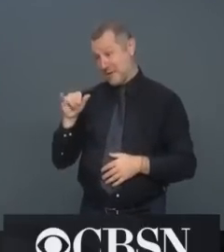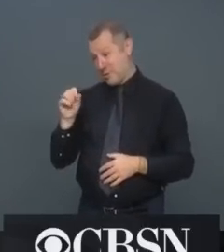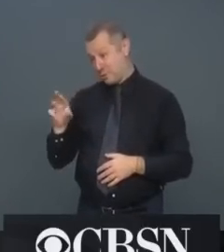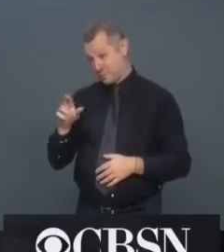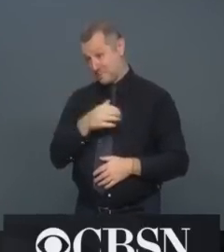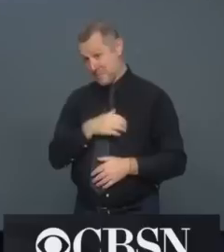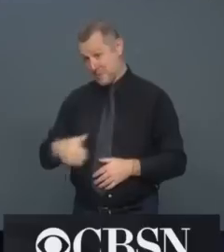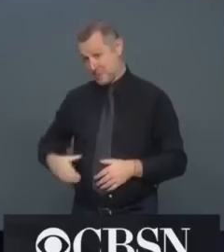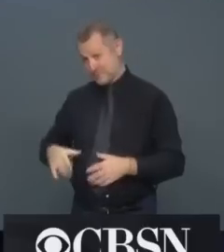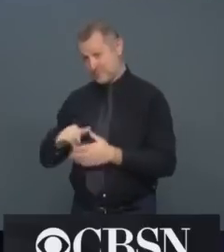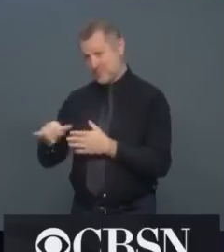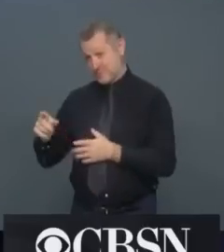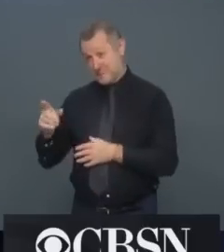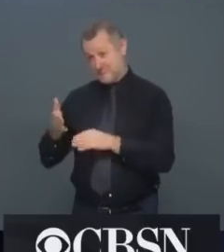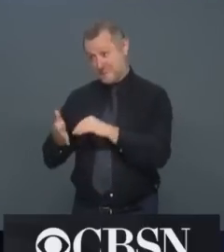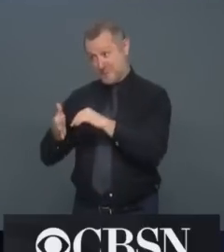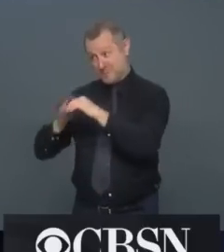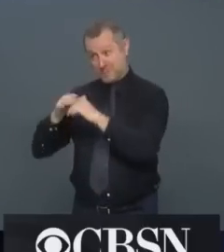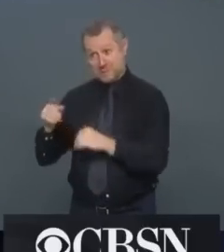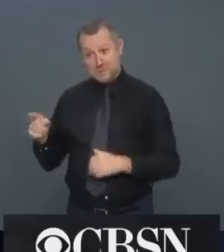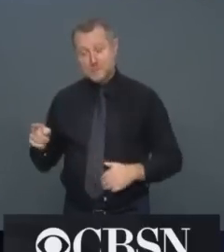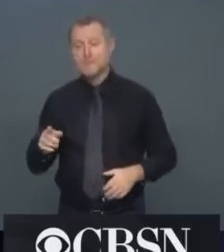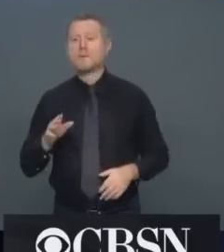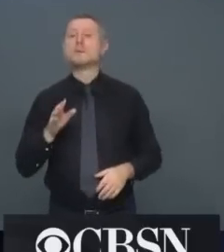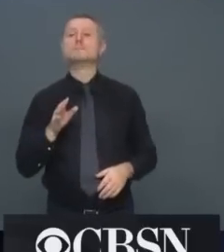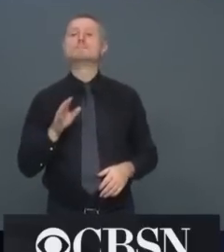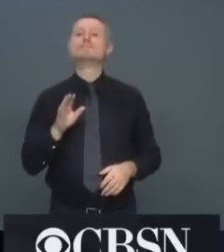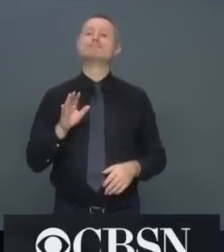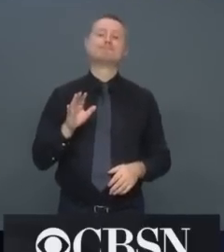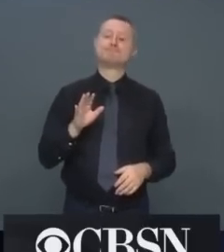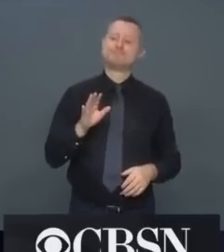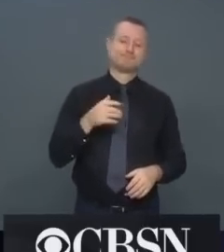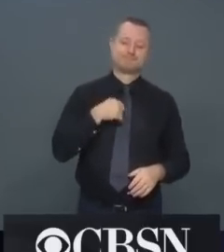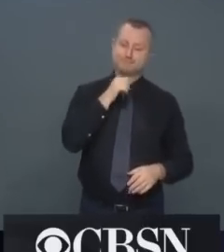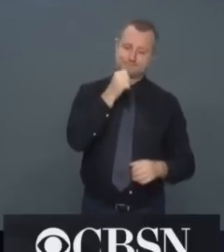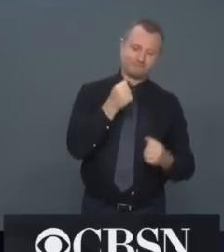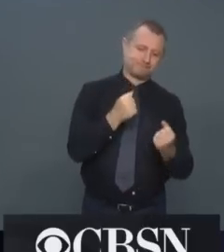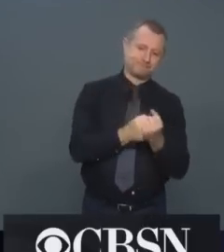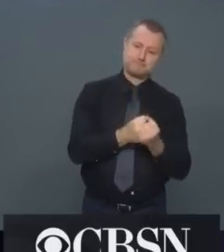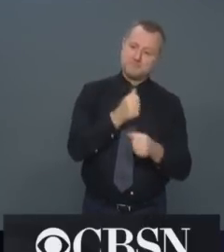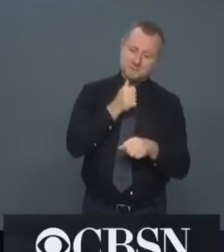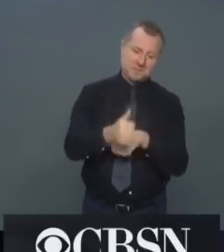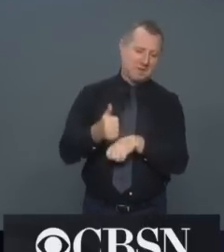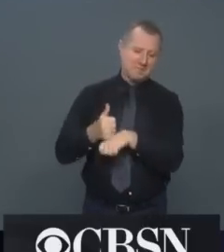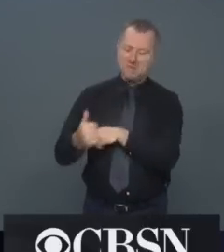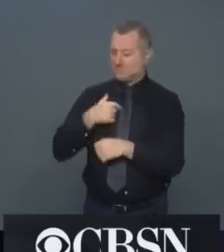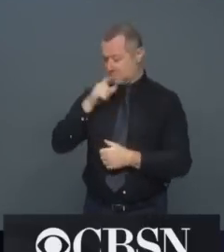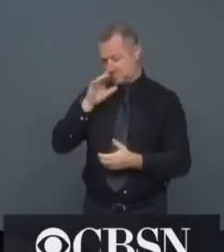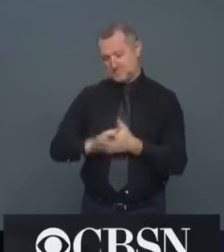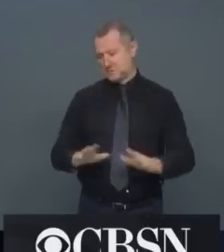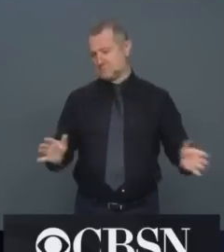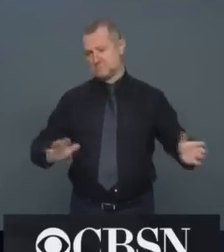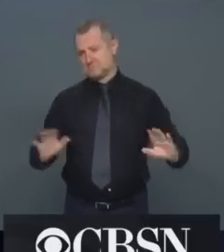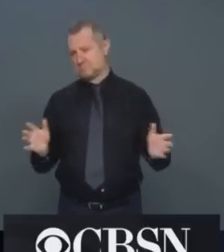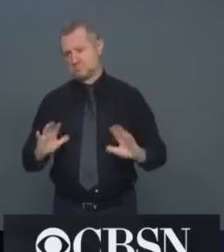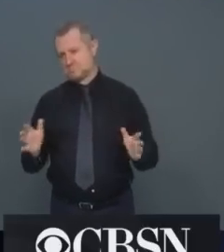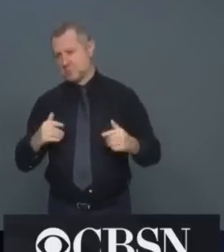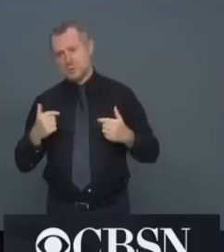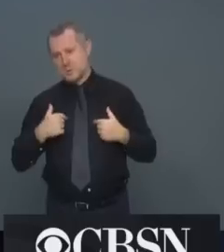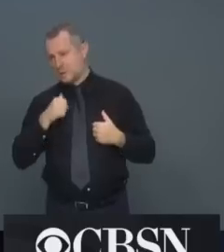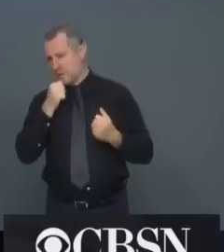address that? I don't blame. I don't believe in blame. I don't believe in blame. I